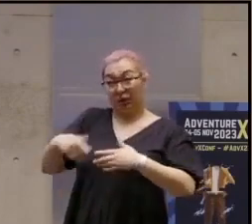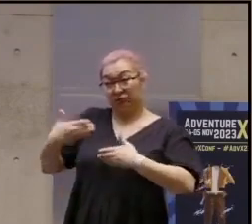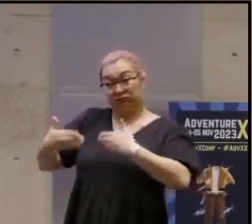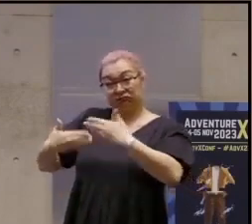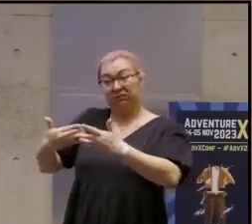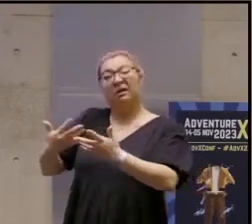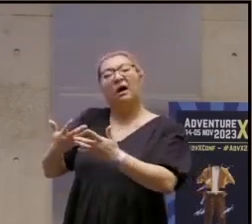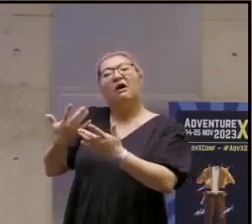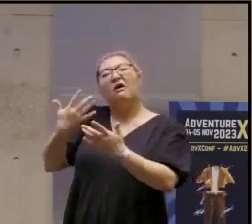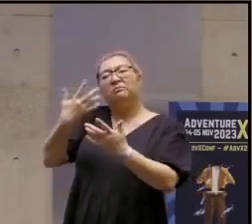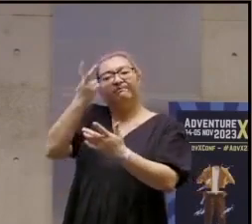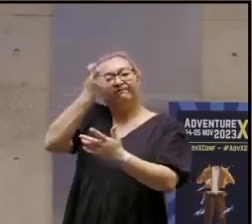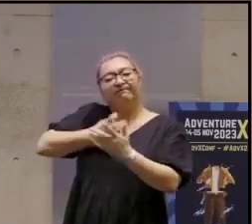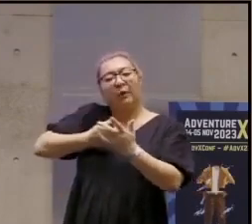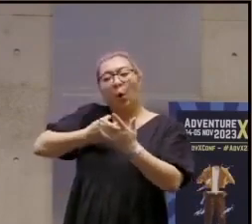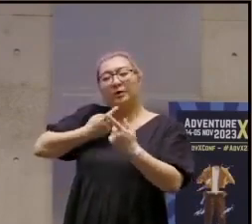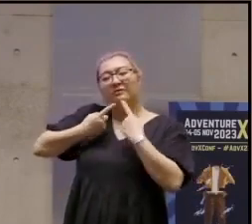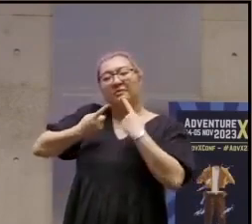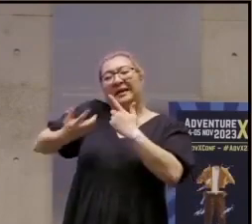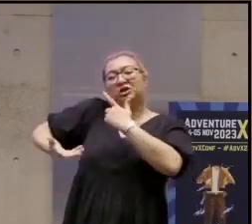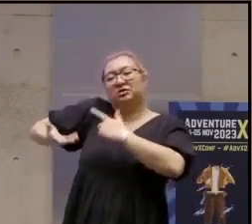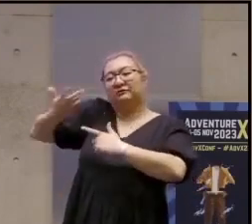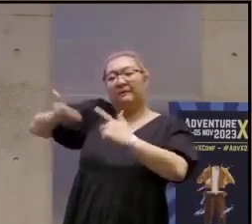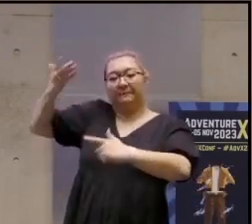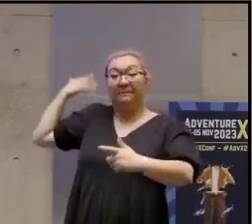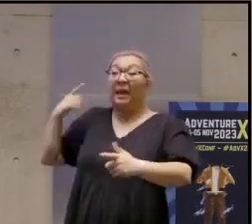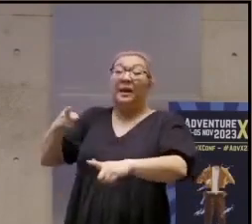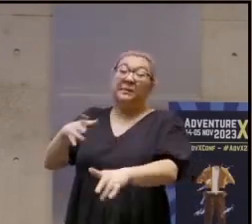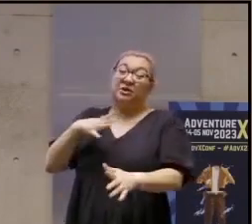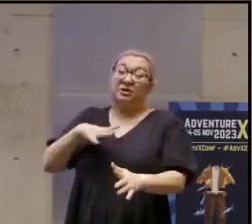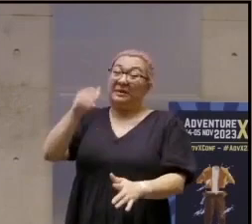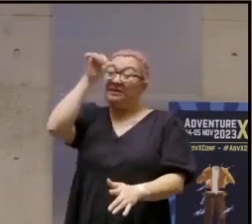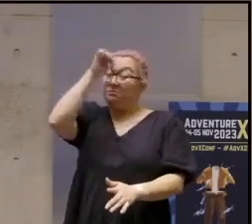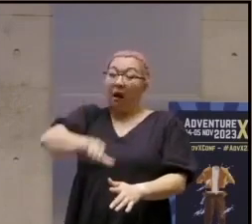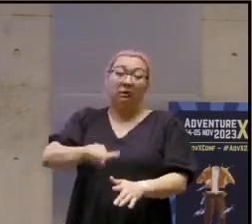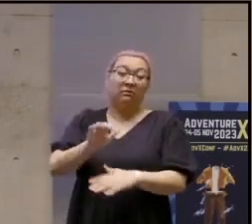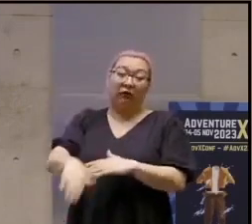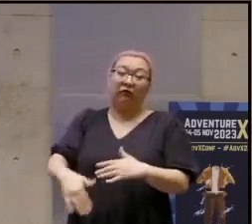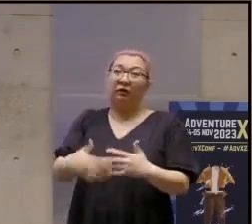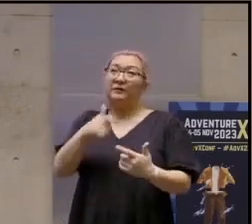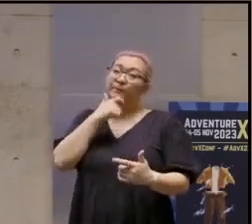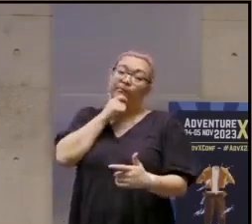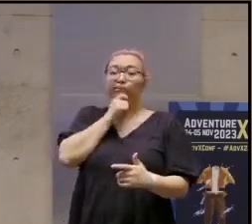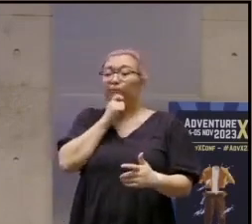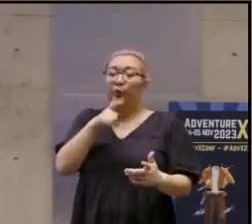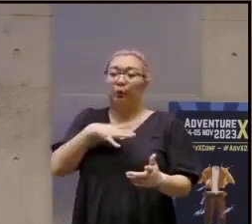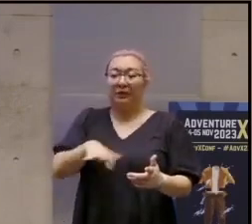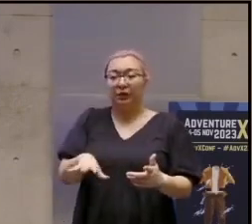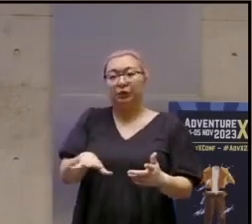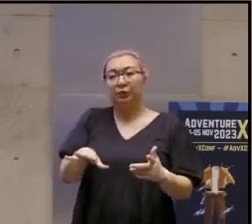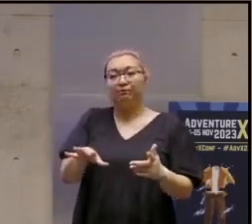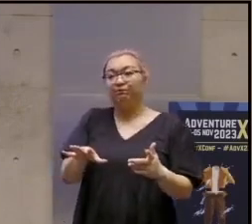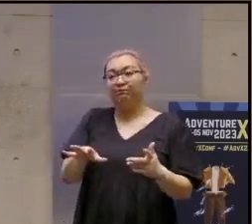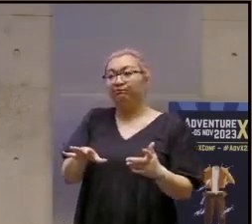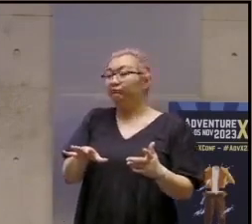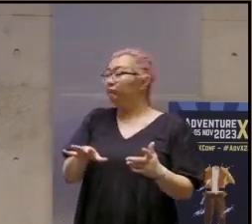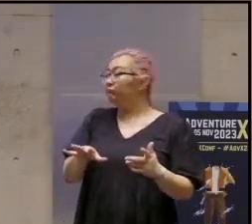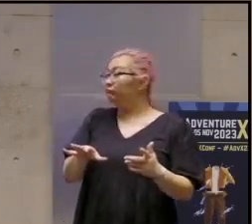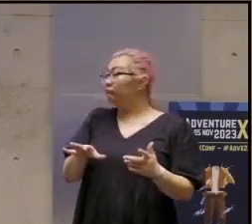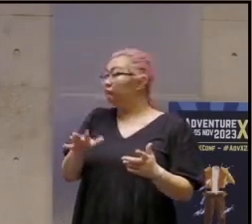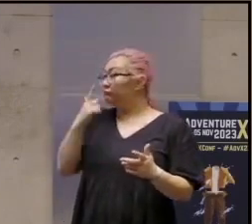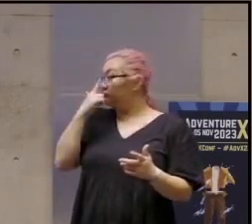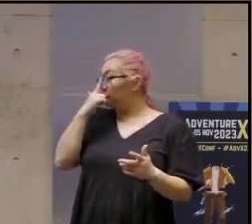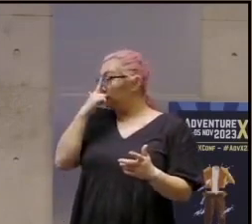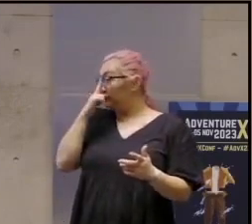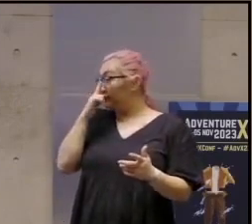old. But yeah, you have to be smart about it, and you have to keep, or you can just